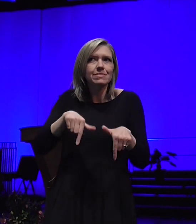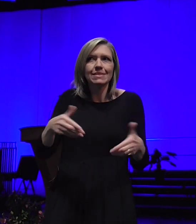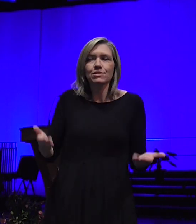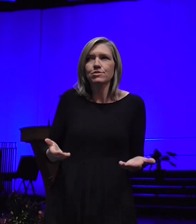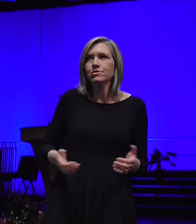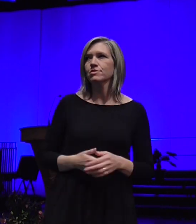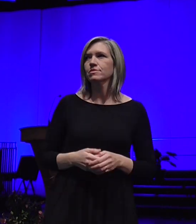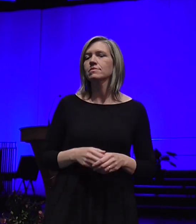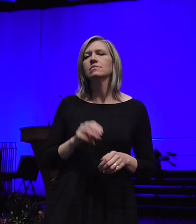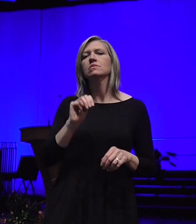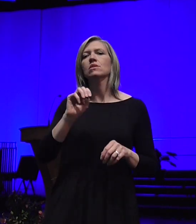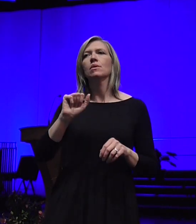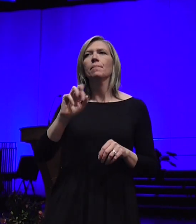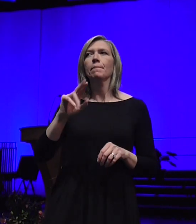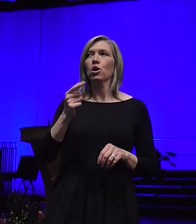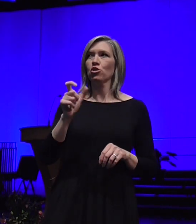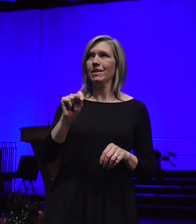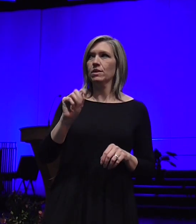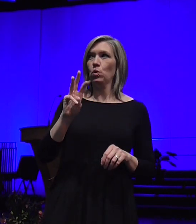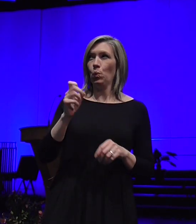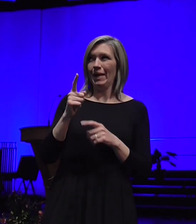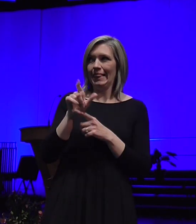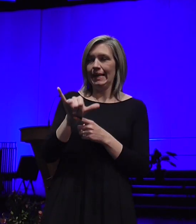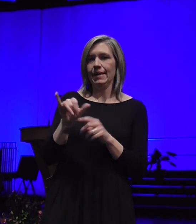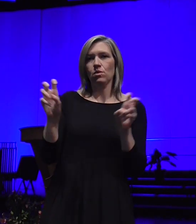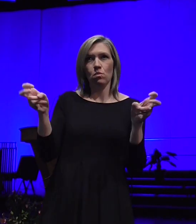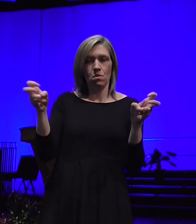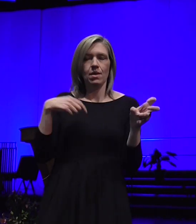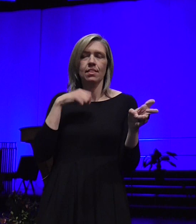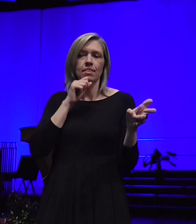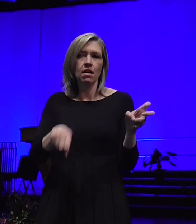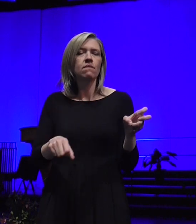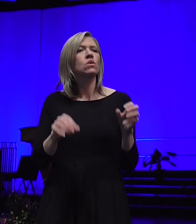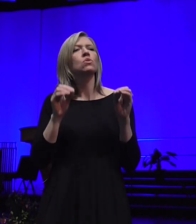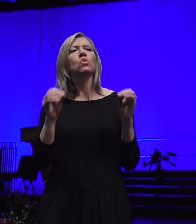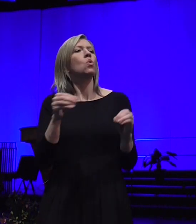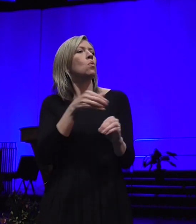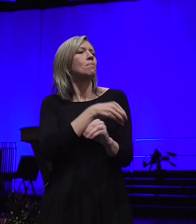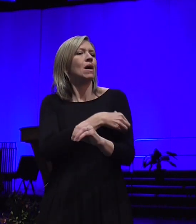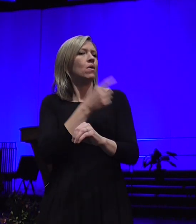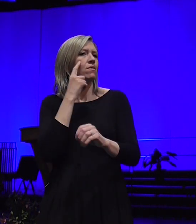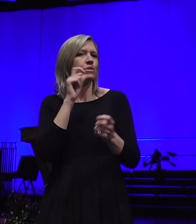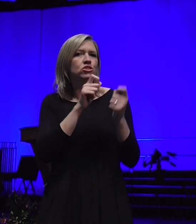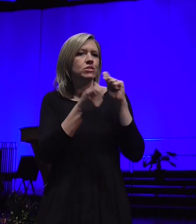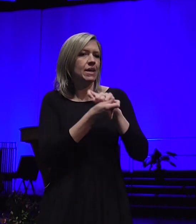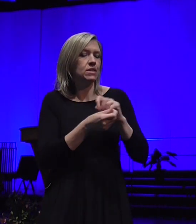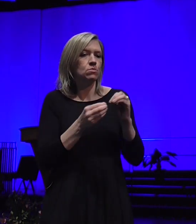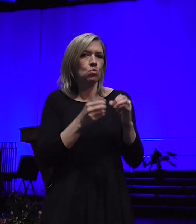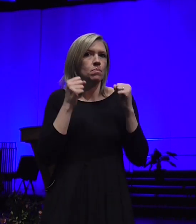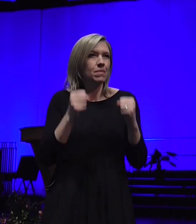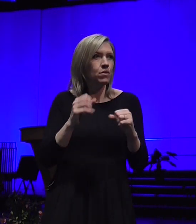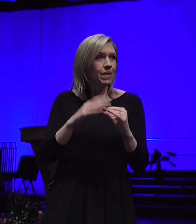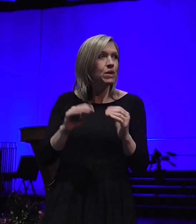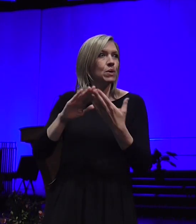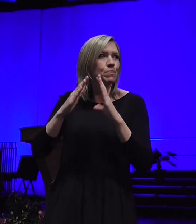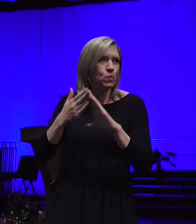Margaret Wheatley said something that I love. There is no power for change greater than a community discovering what it cares